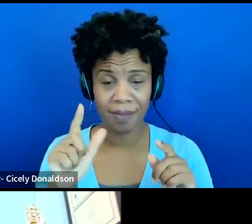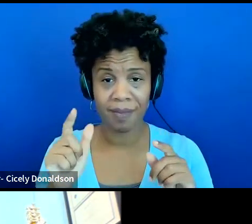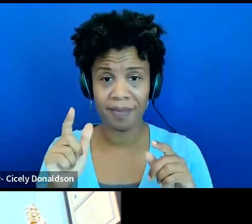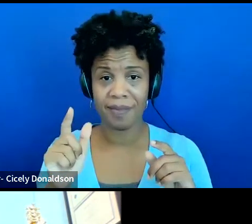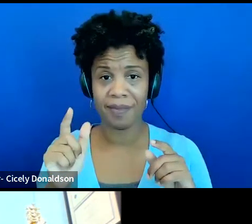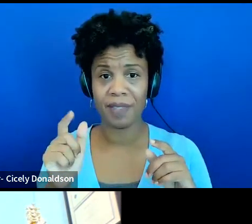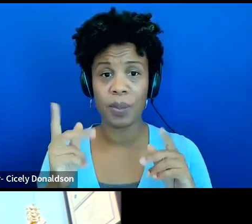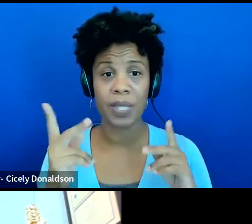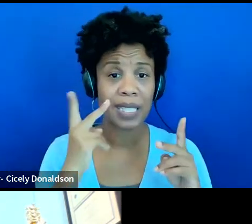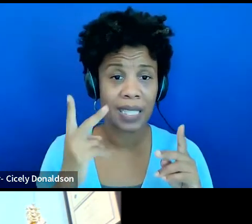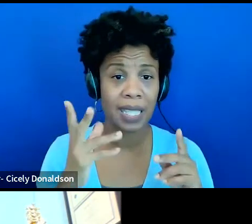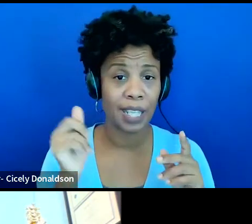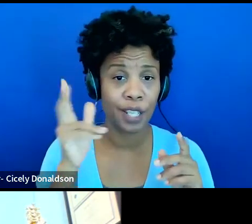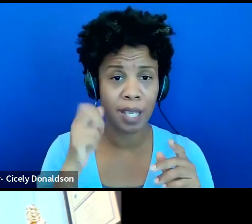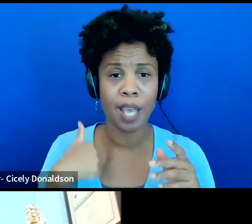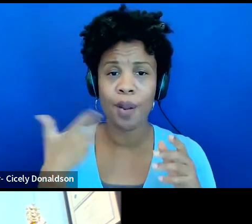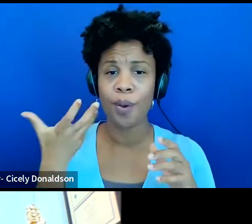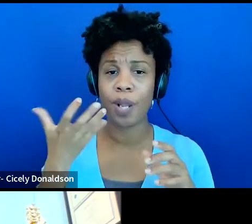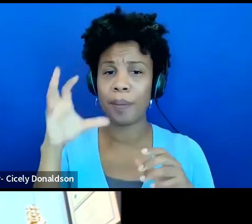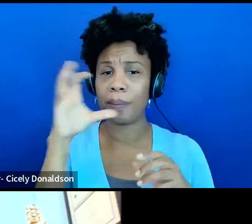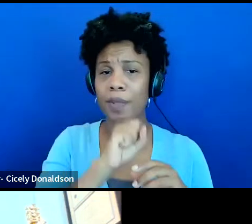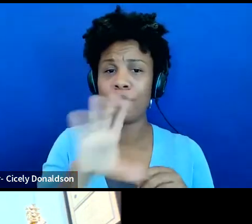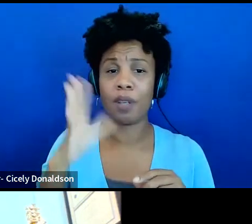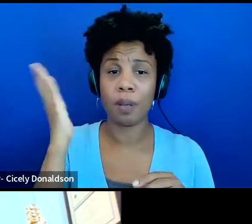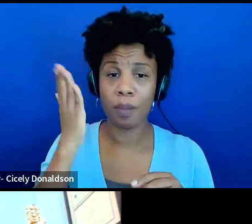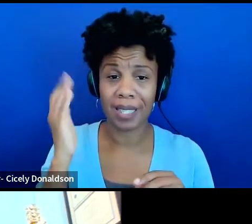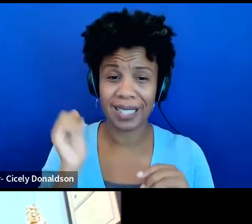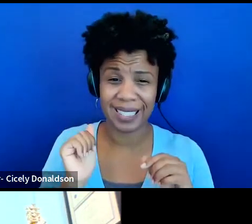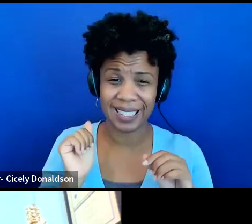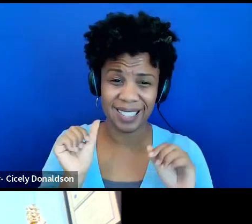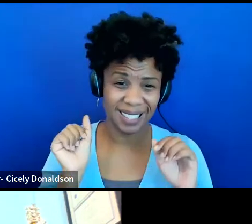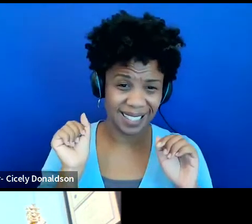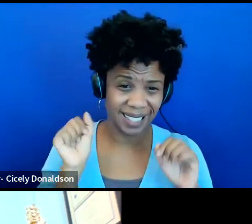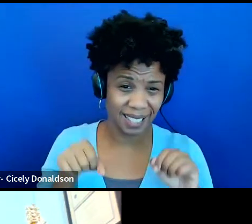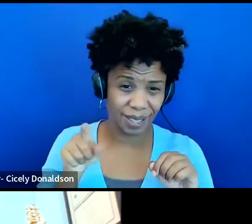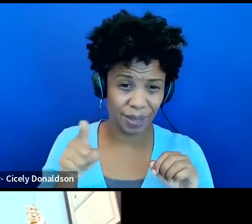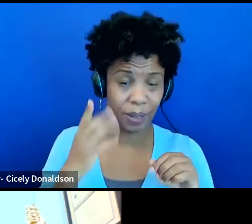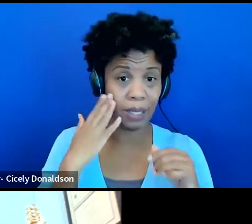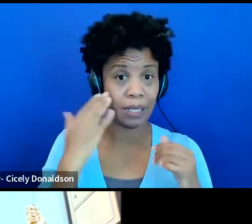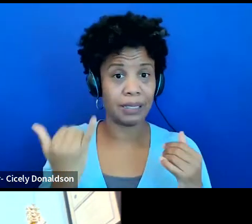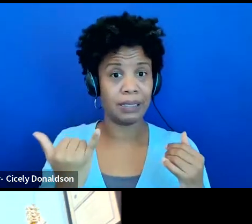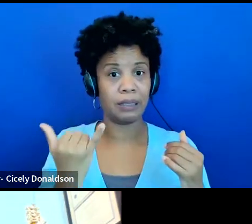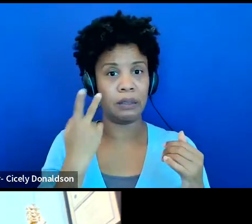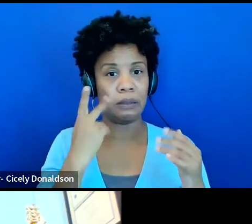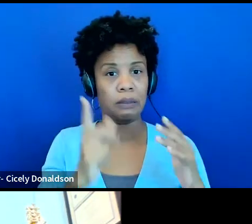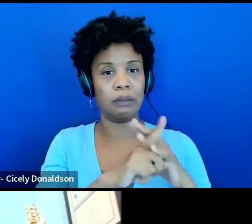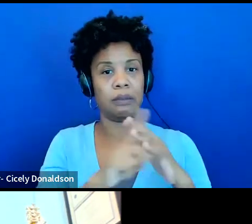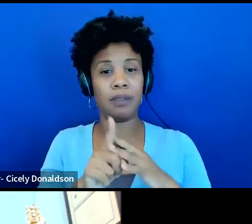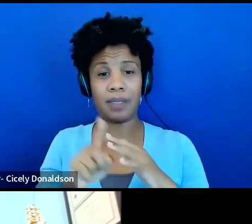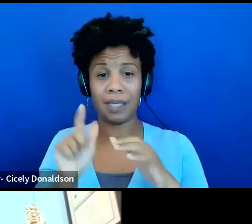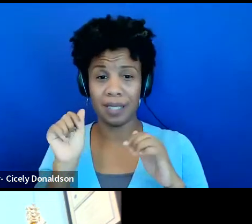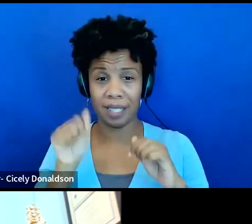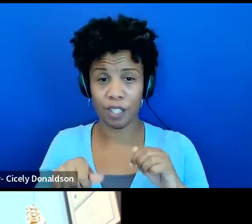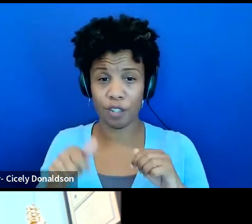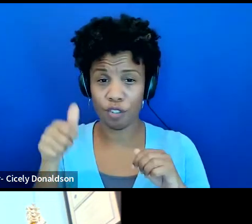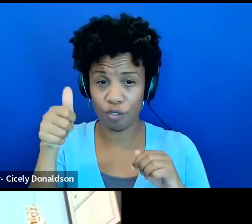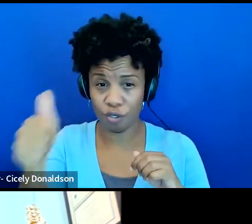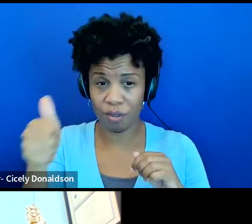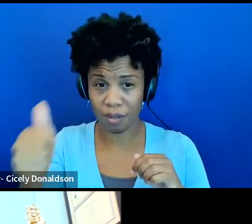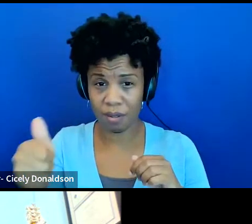what you have to say. And I was just wondering, given the challenge that we're having here, if you can move the